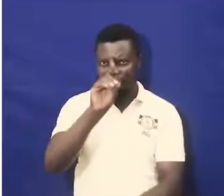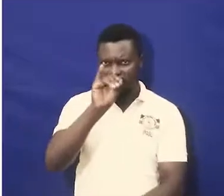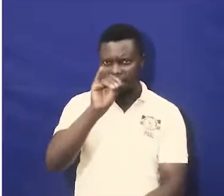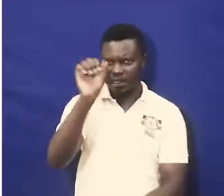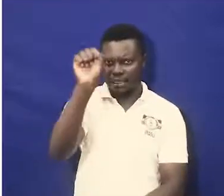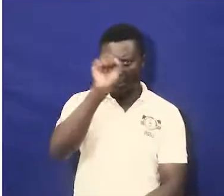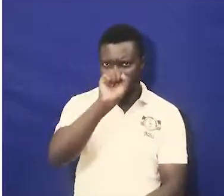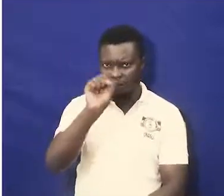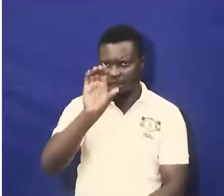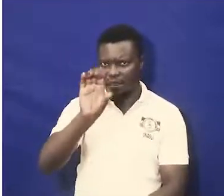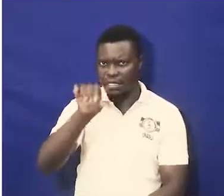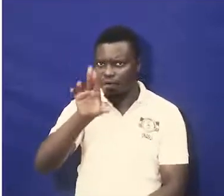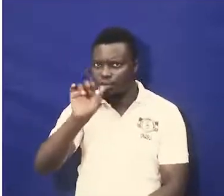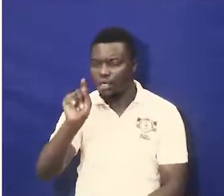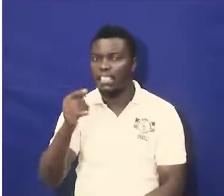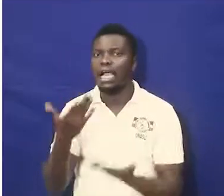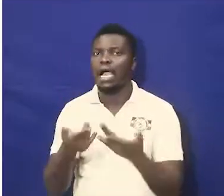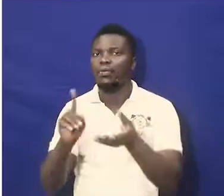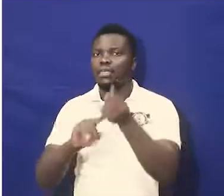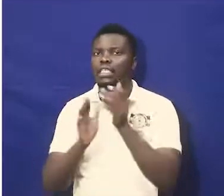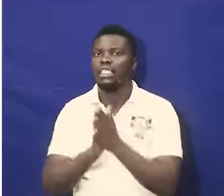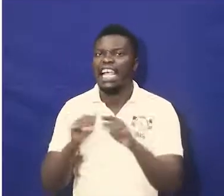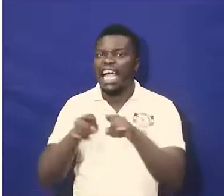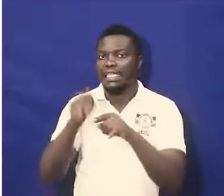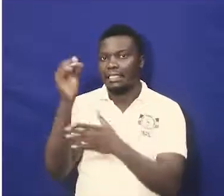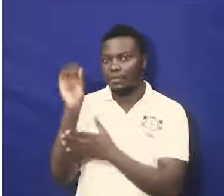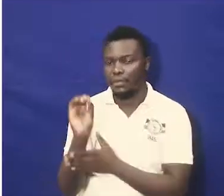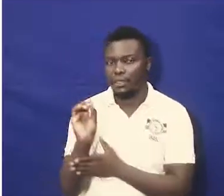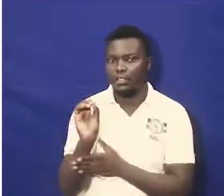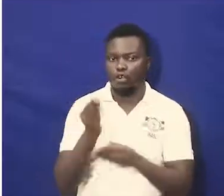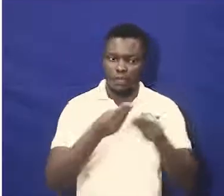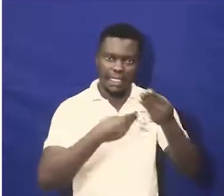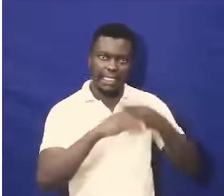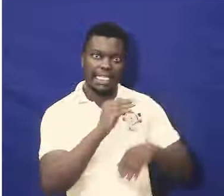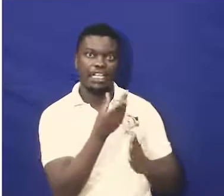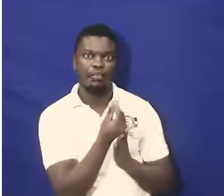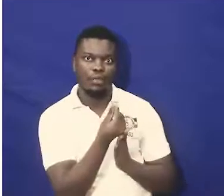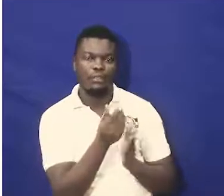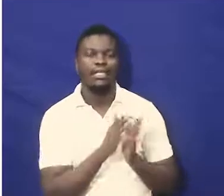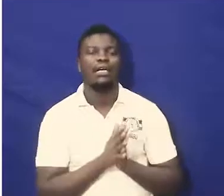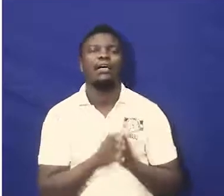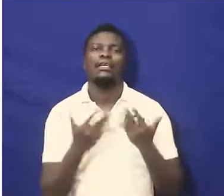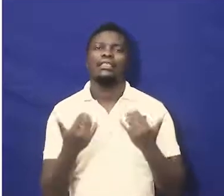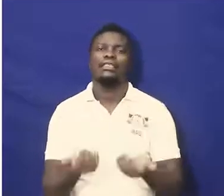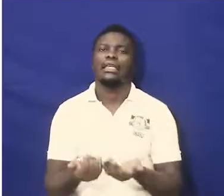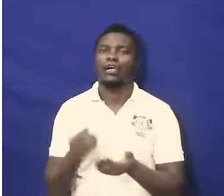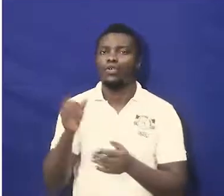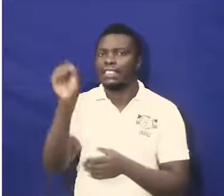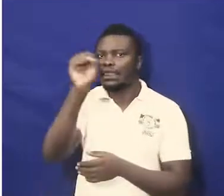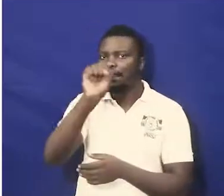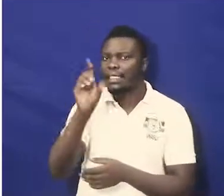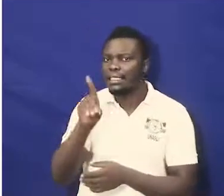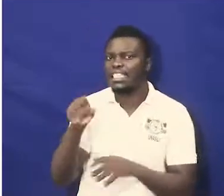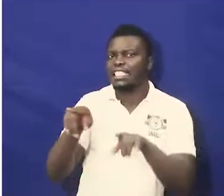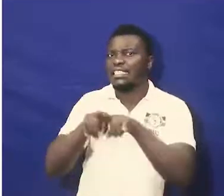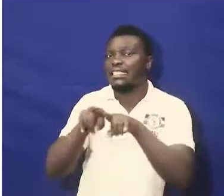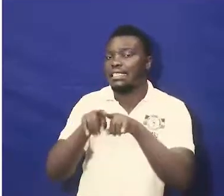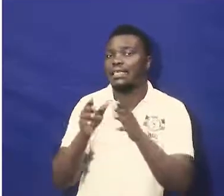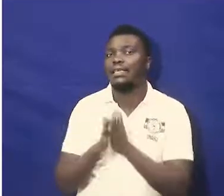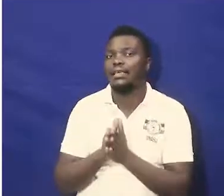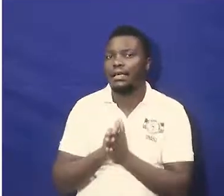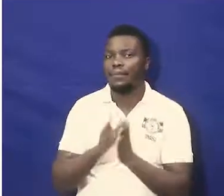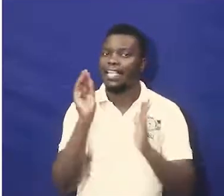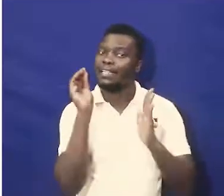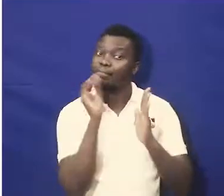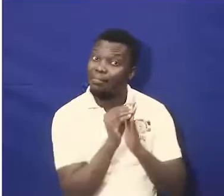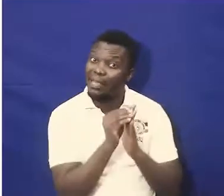is calculated as a percentage of the selling price. Now, This selling price is the same as the